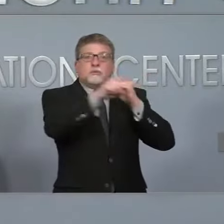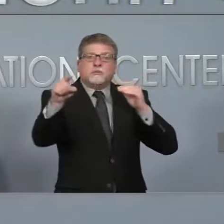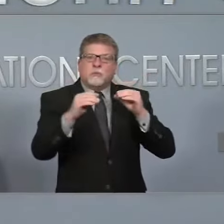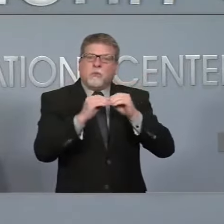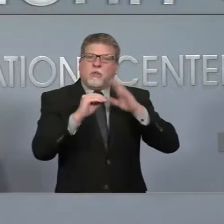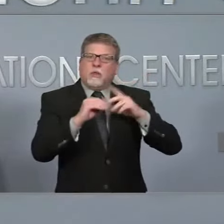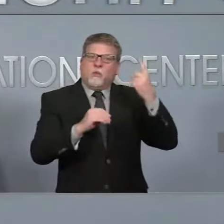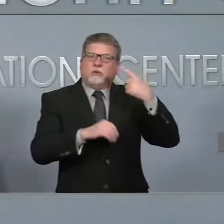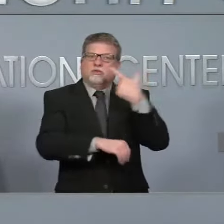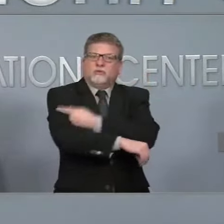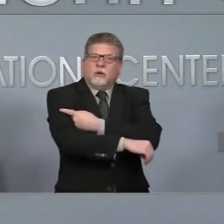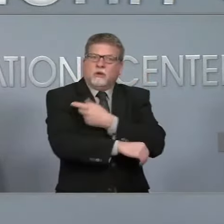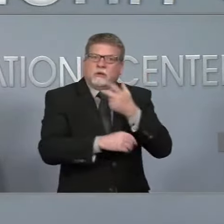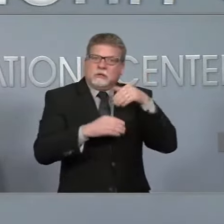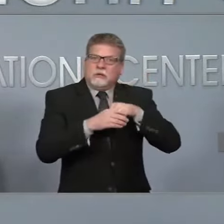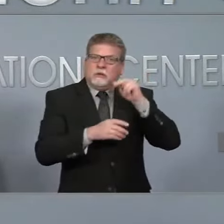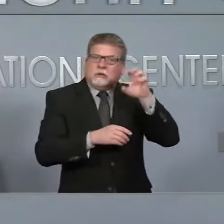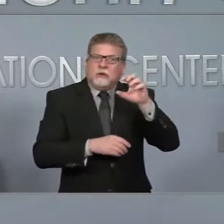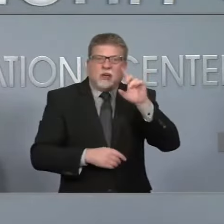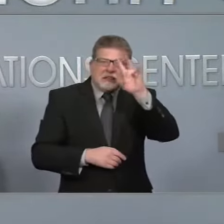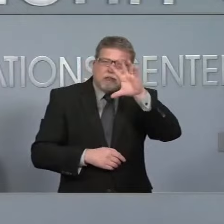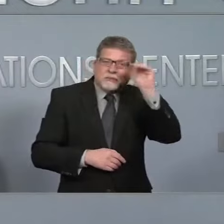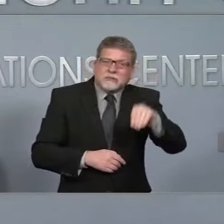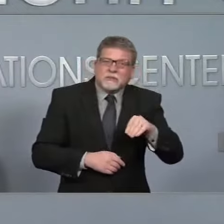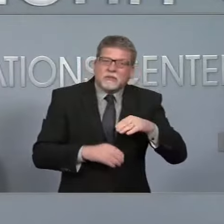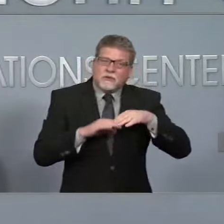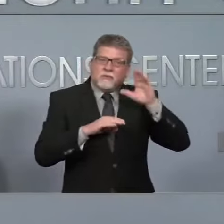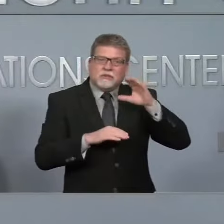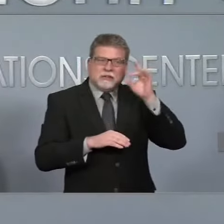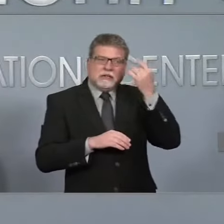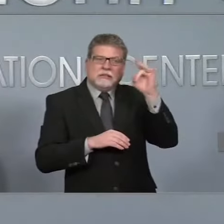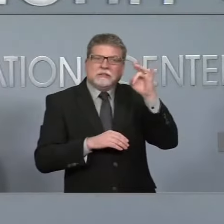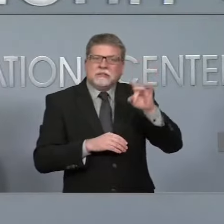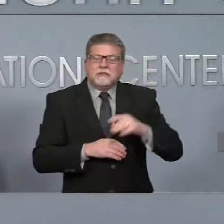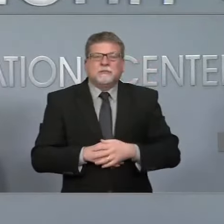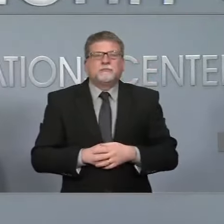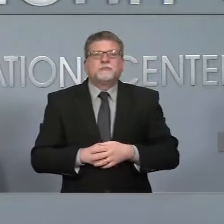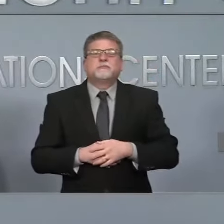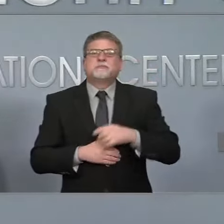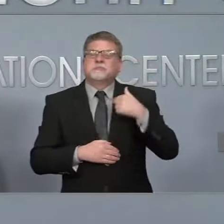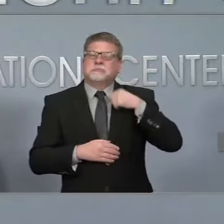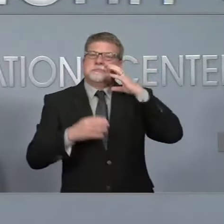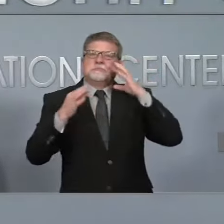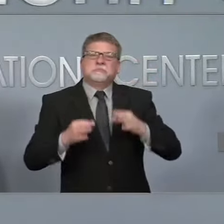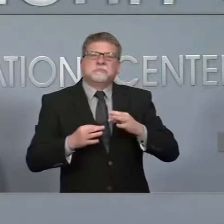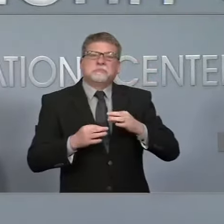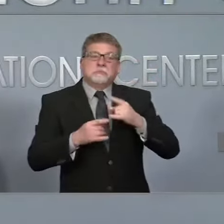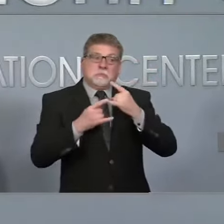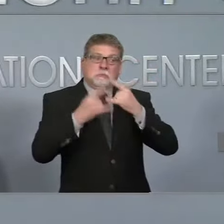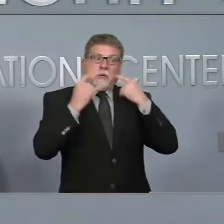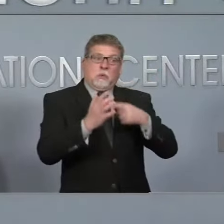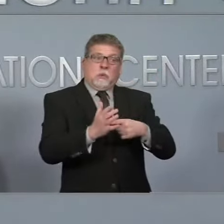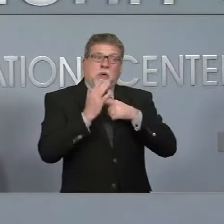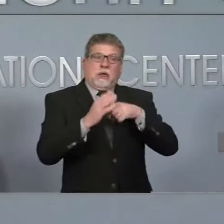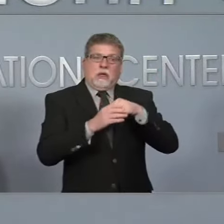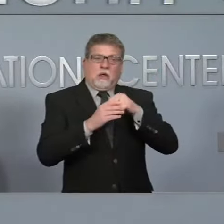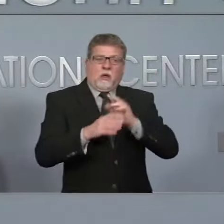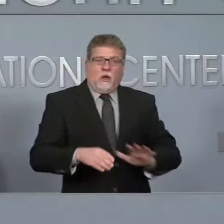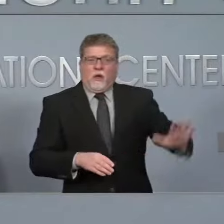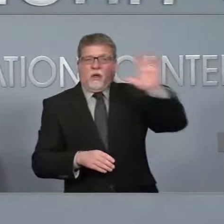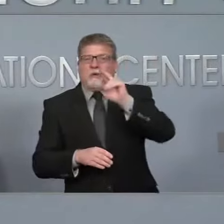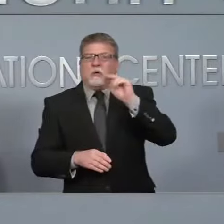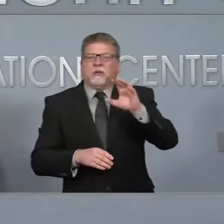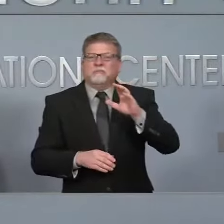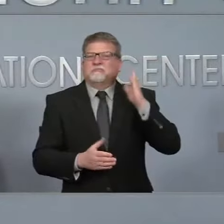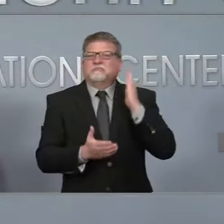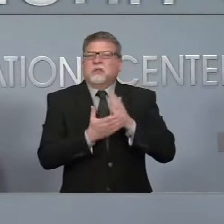state. We ended North Carolina's statewide mask mandate last spring, and we've relied on